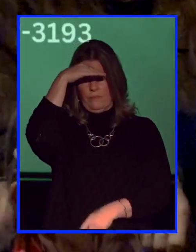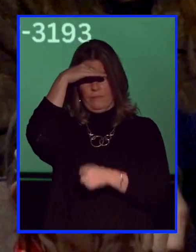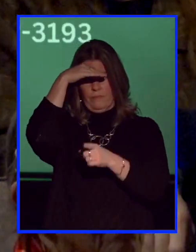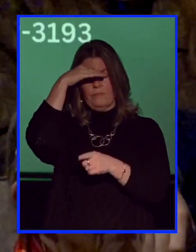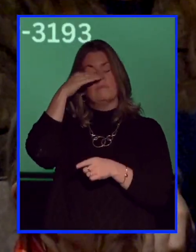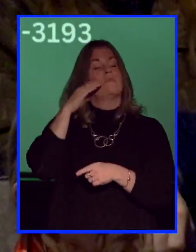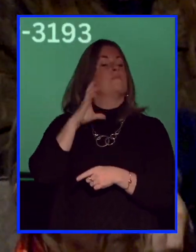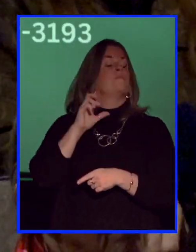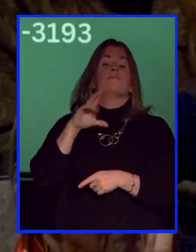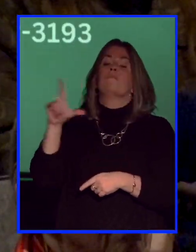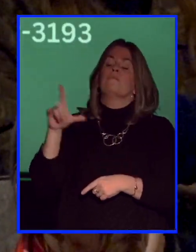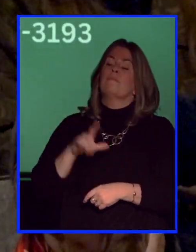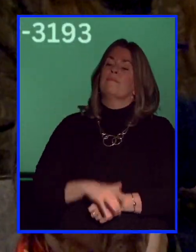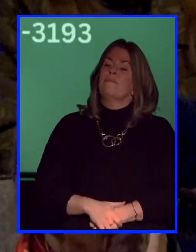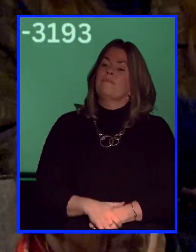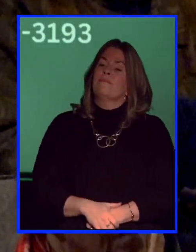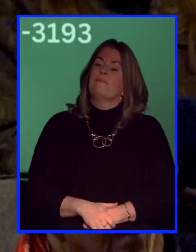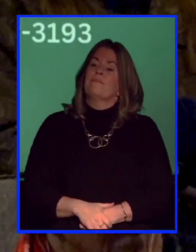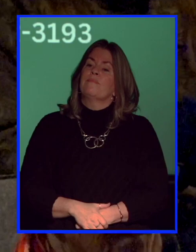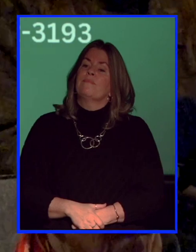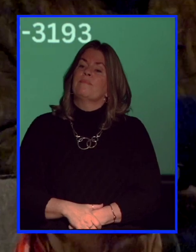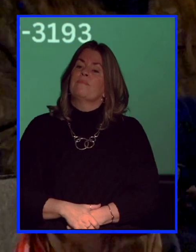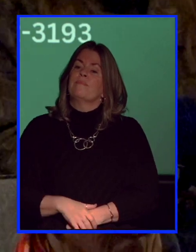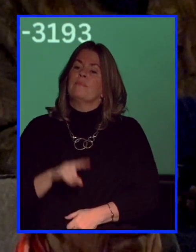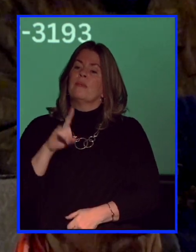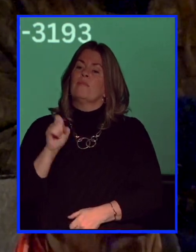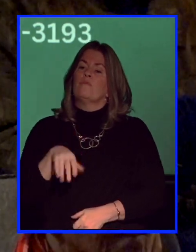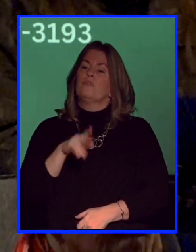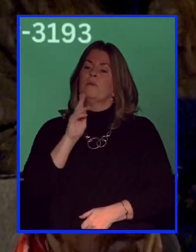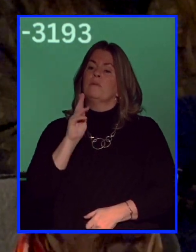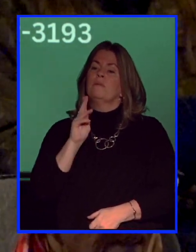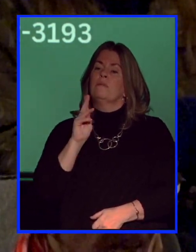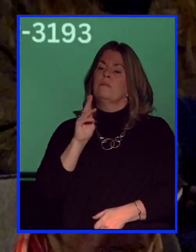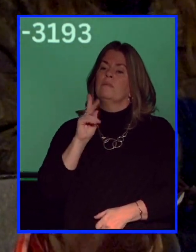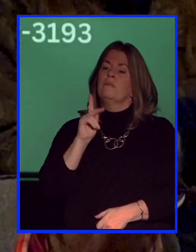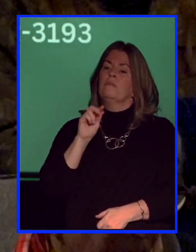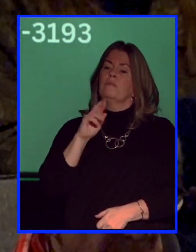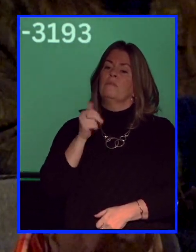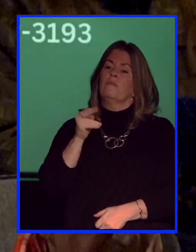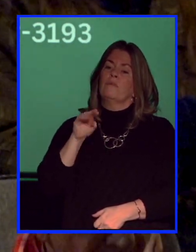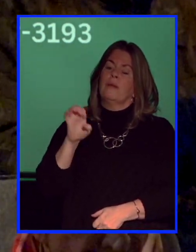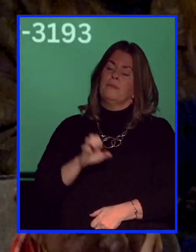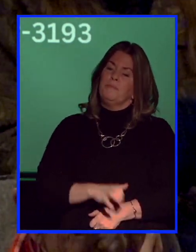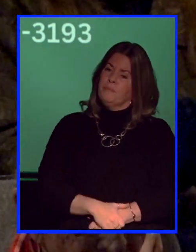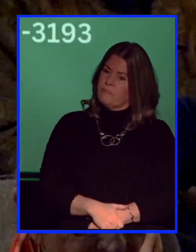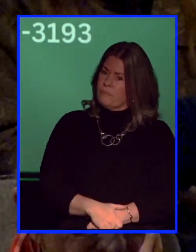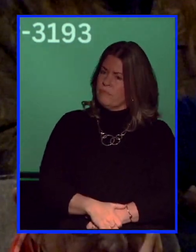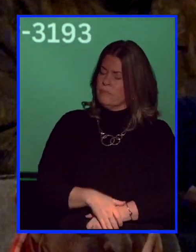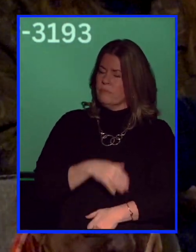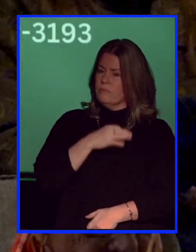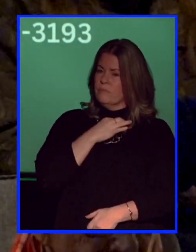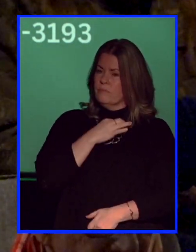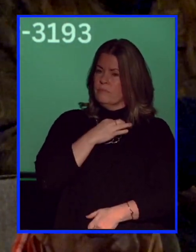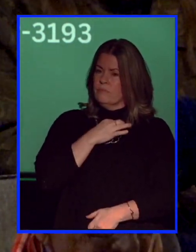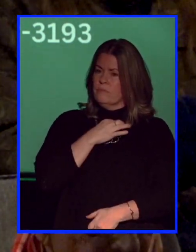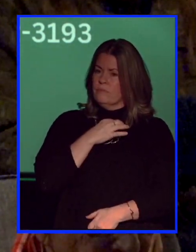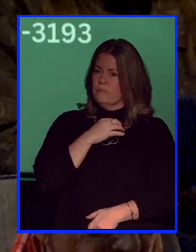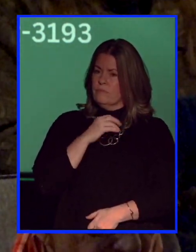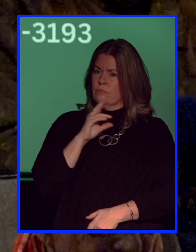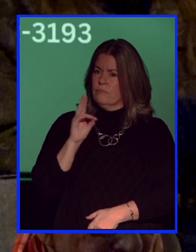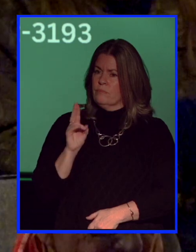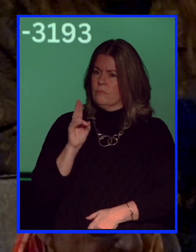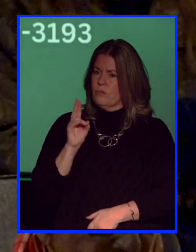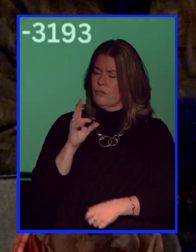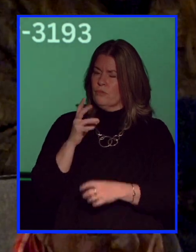my name is Carl Bielenberg, and I just have a question about Ukraine. Yeah. I'm wondering whether Ukraine is